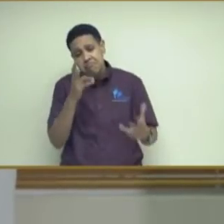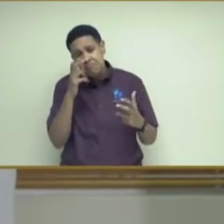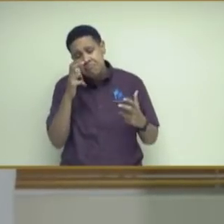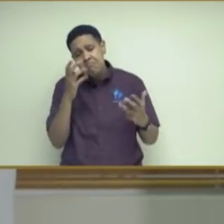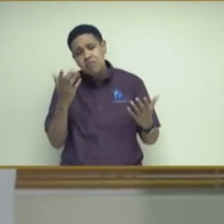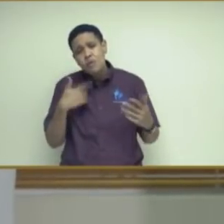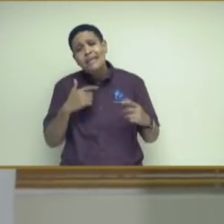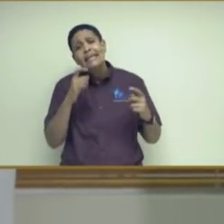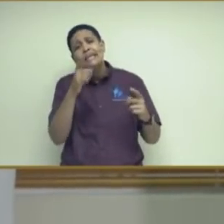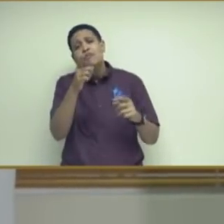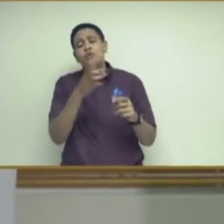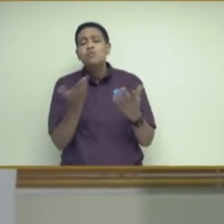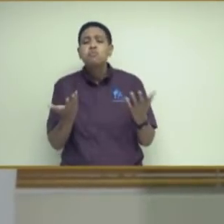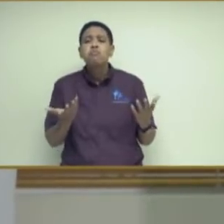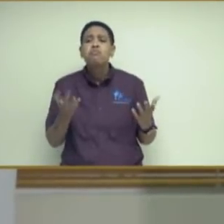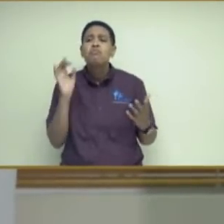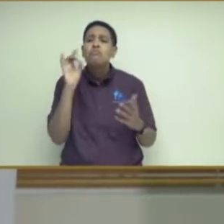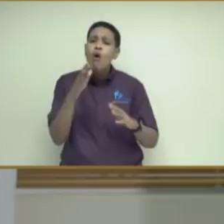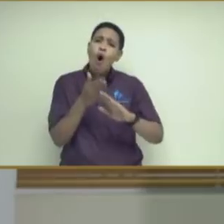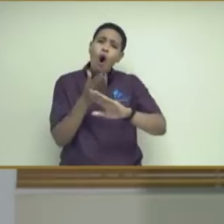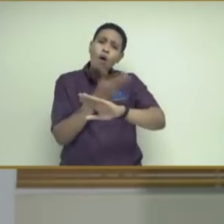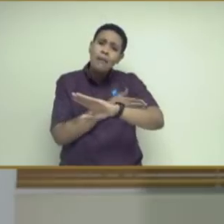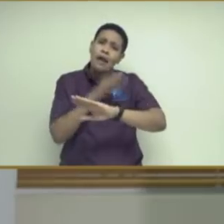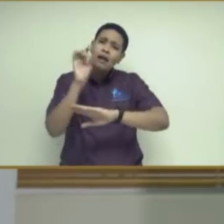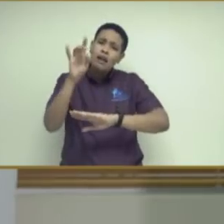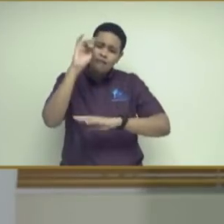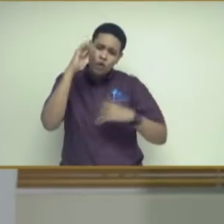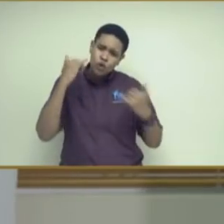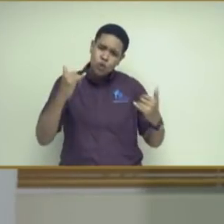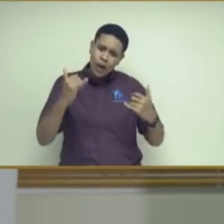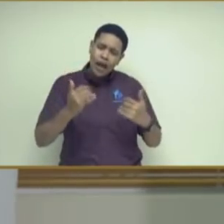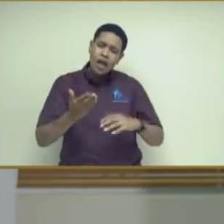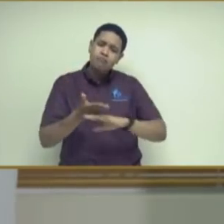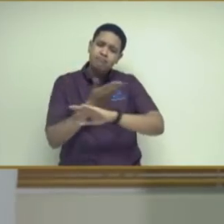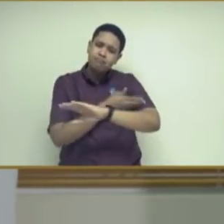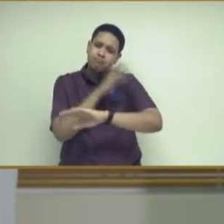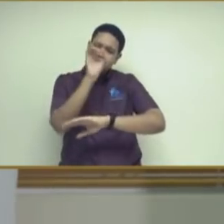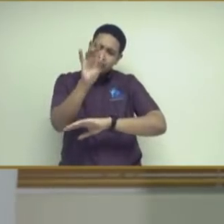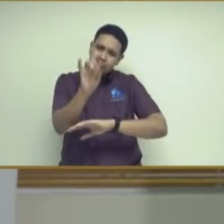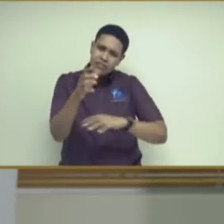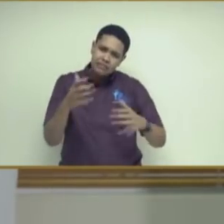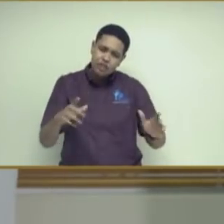you the update for the day. We've given you